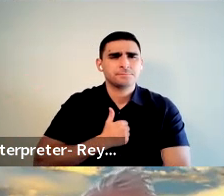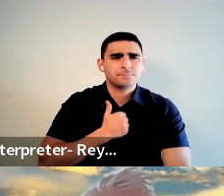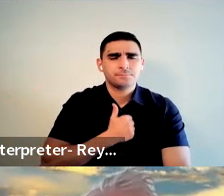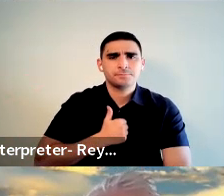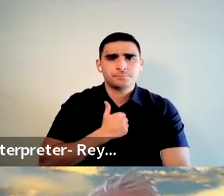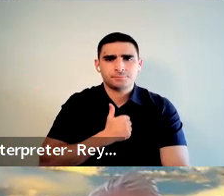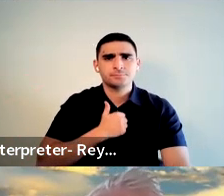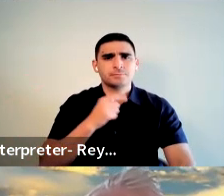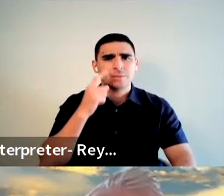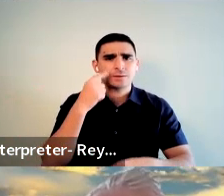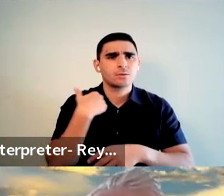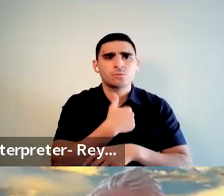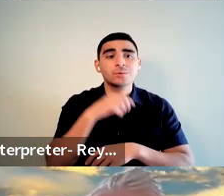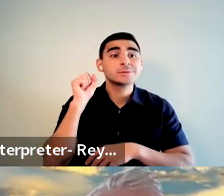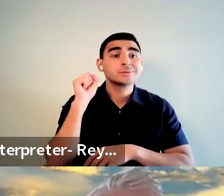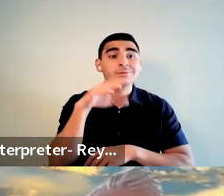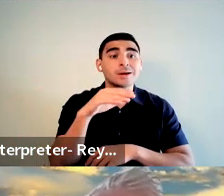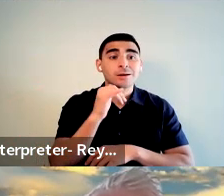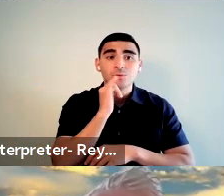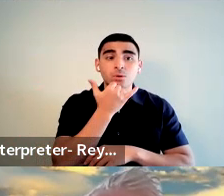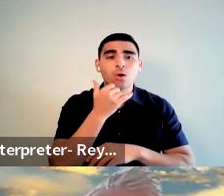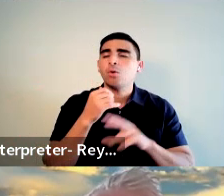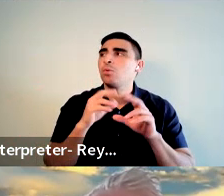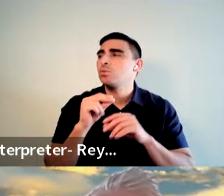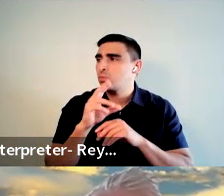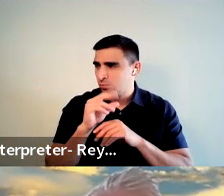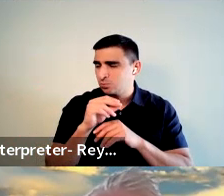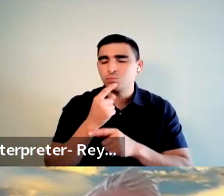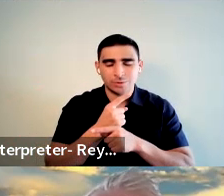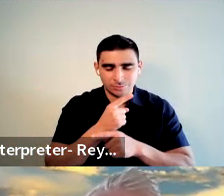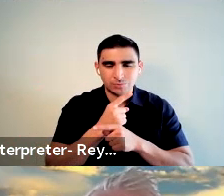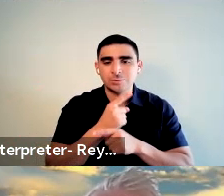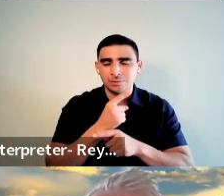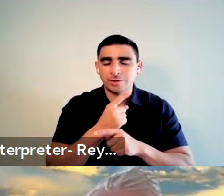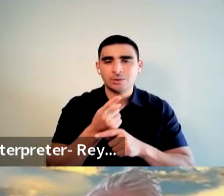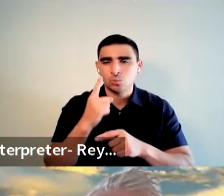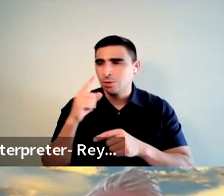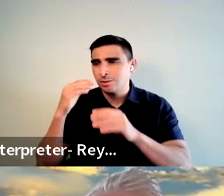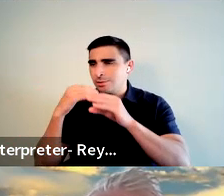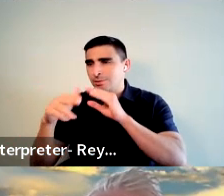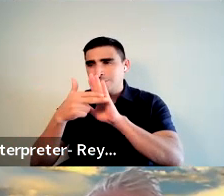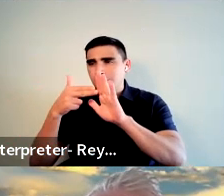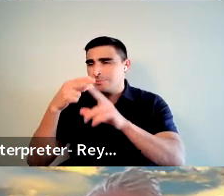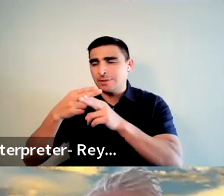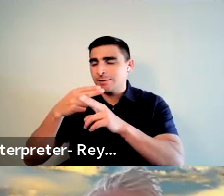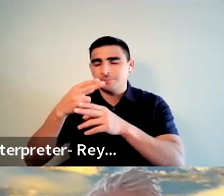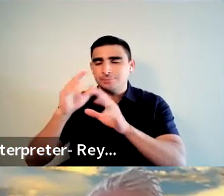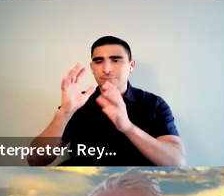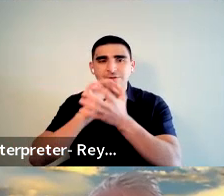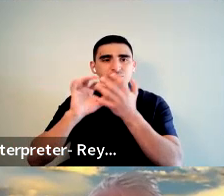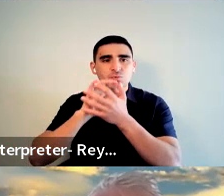document out for no, we got it right. I had one that was labeled draft, but I'm pretty sure this is where we're at.